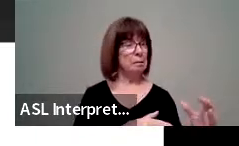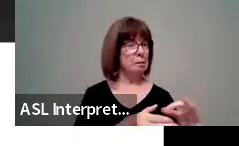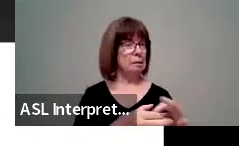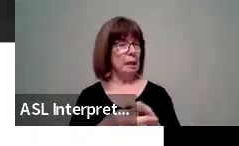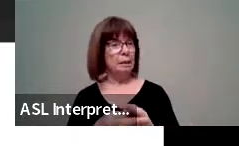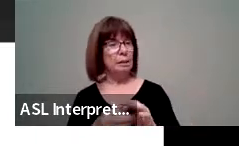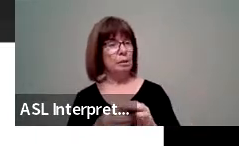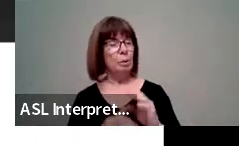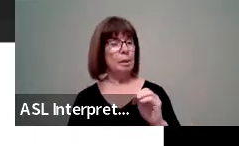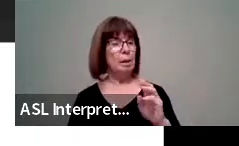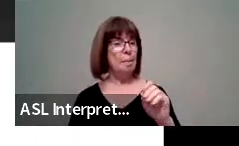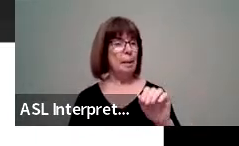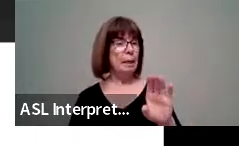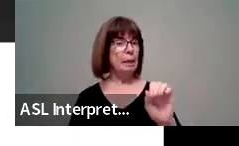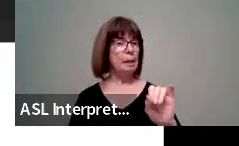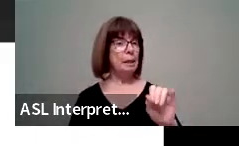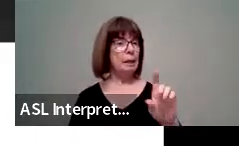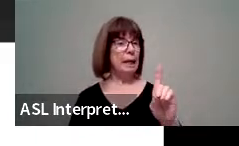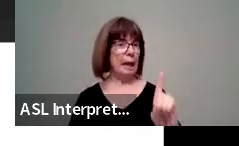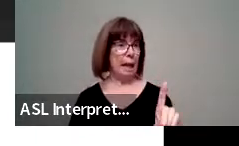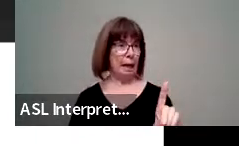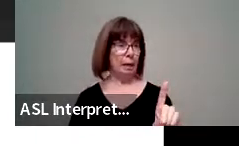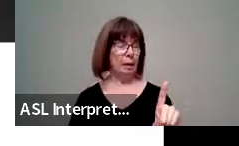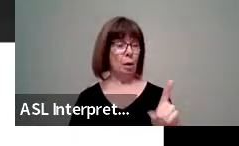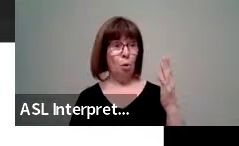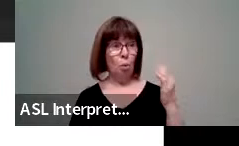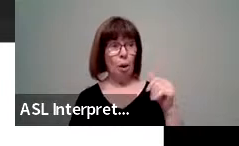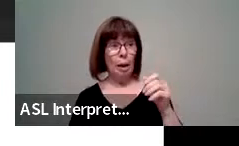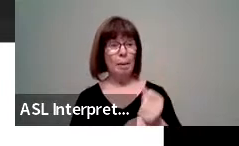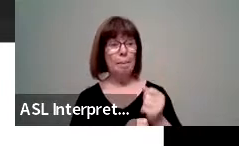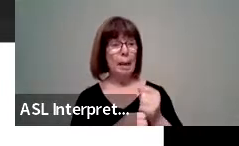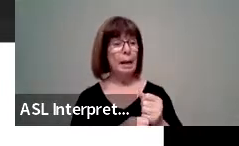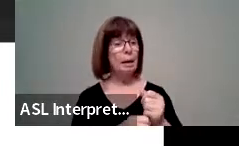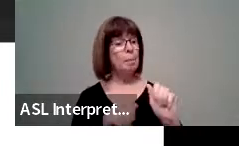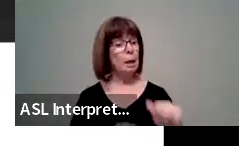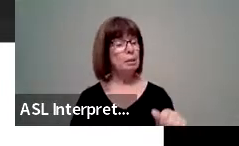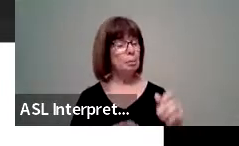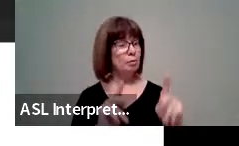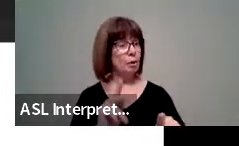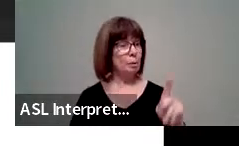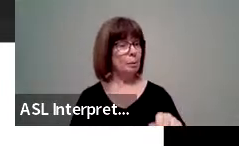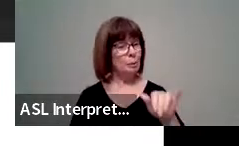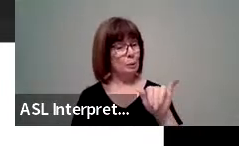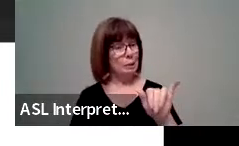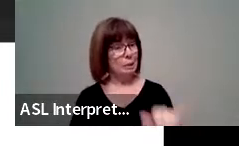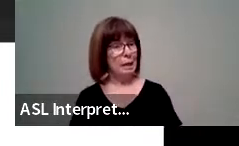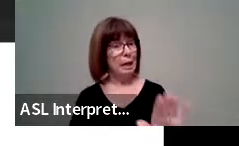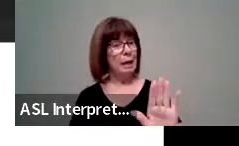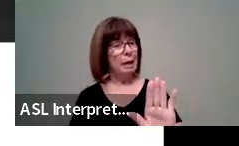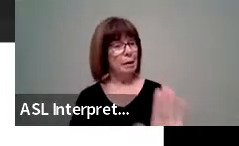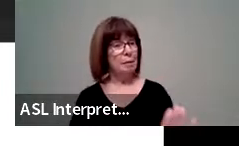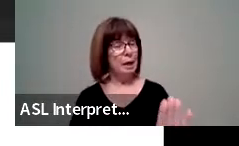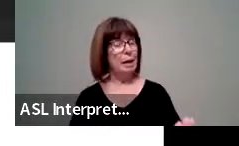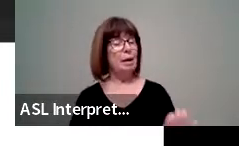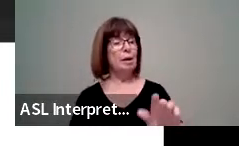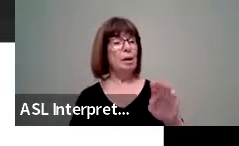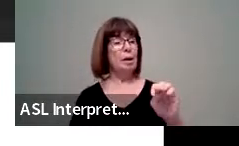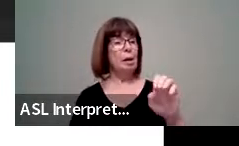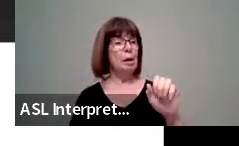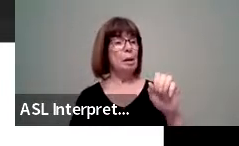Medicaid because it made it possible for people to stay in their Medicaid. In California, it's